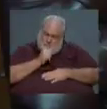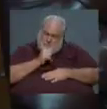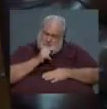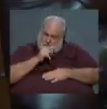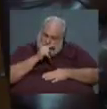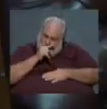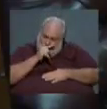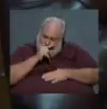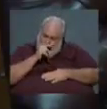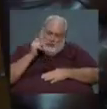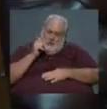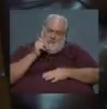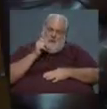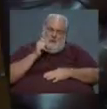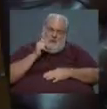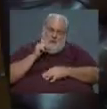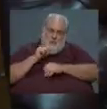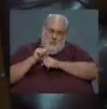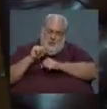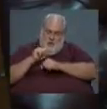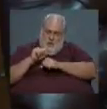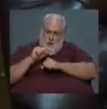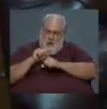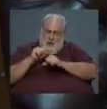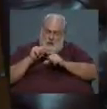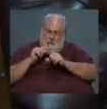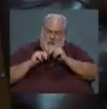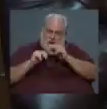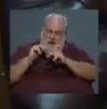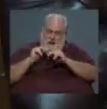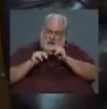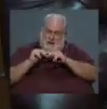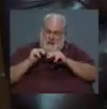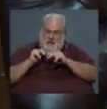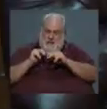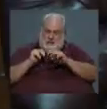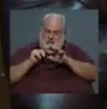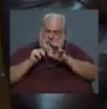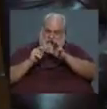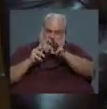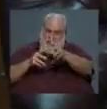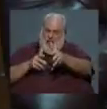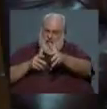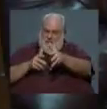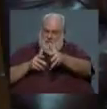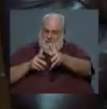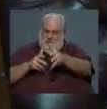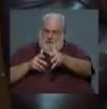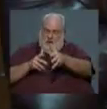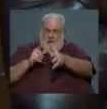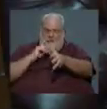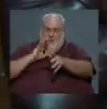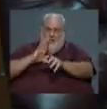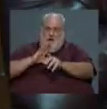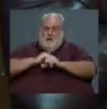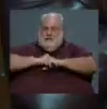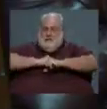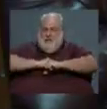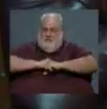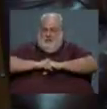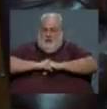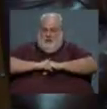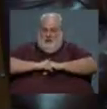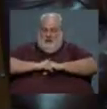deplorable, that's a good word been going around lately, deplorable building rather than go through